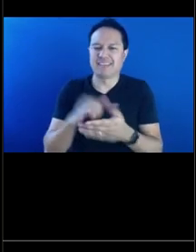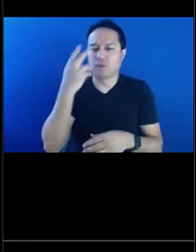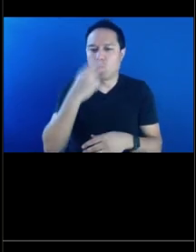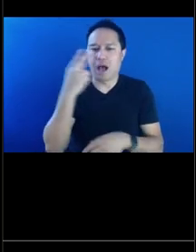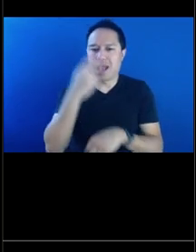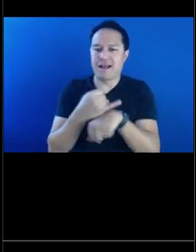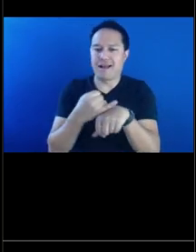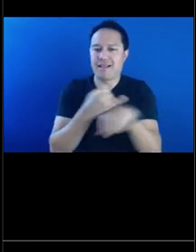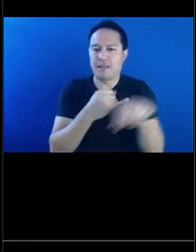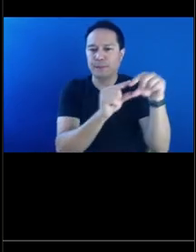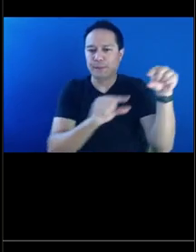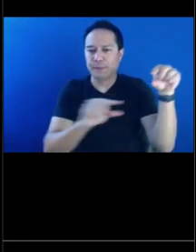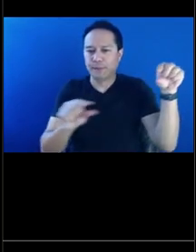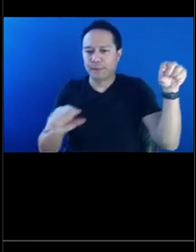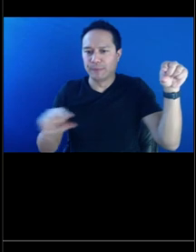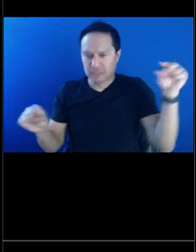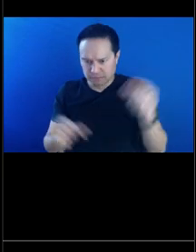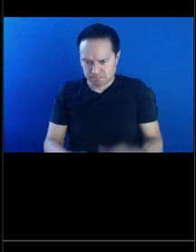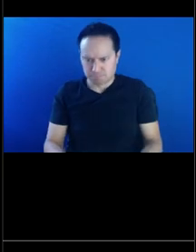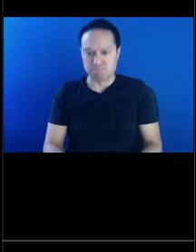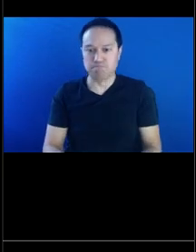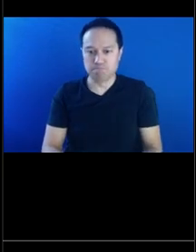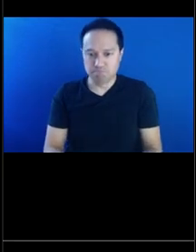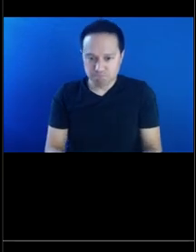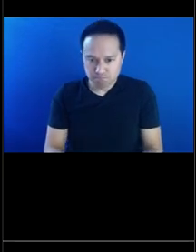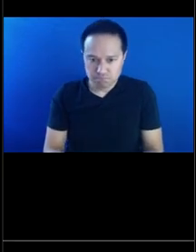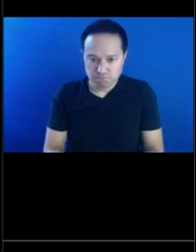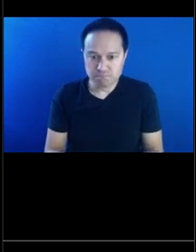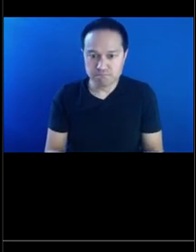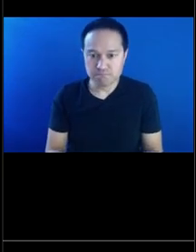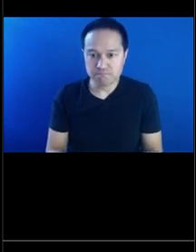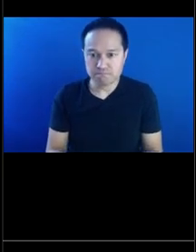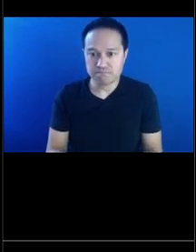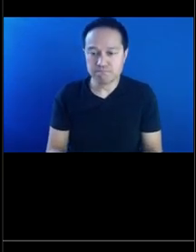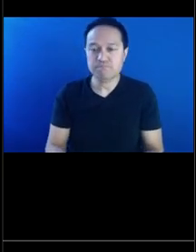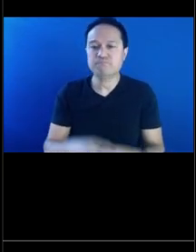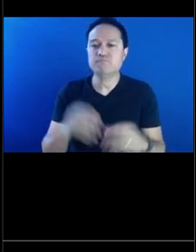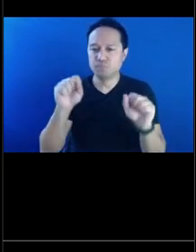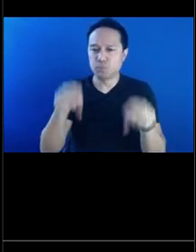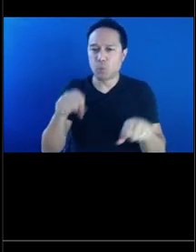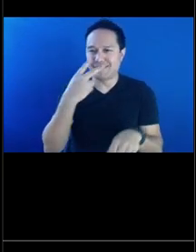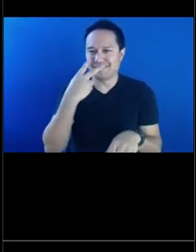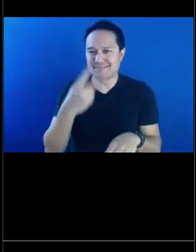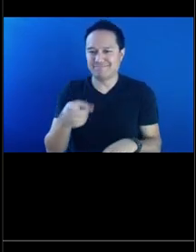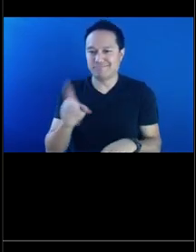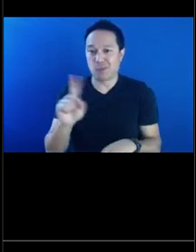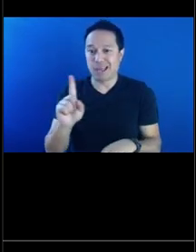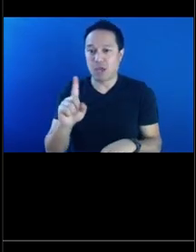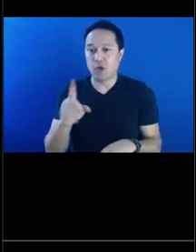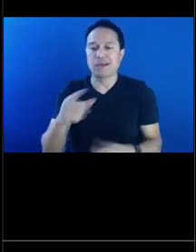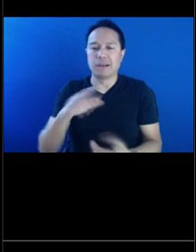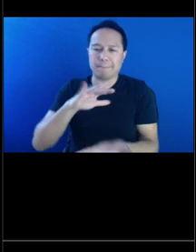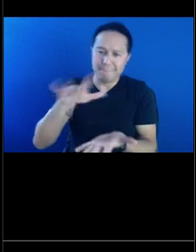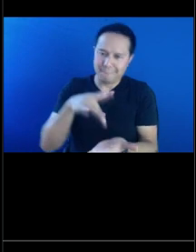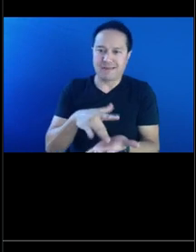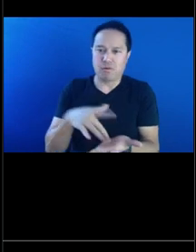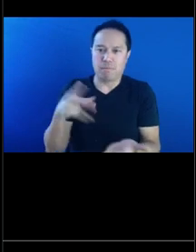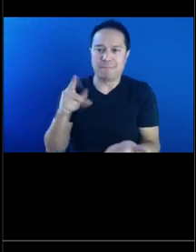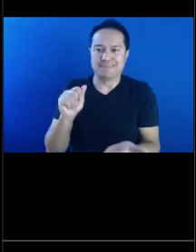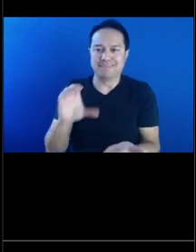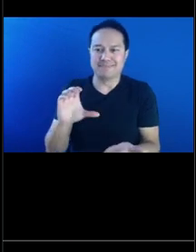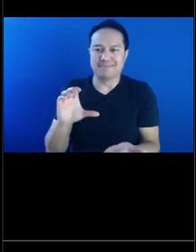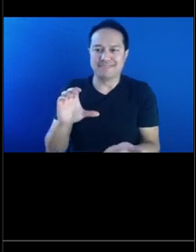talking about, so the entire range of the Hawaiian monk seals. And you can see here we are out in the middle of the Pacific Ocean, a very